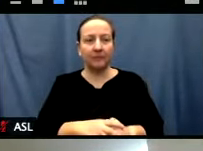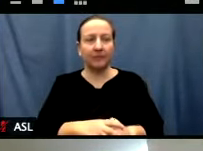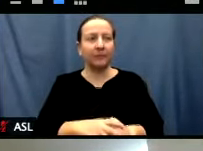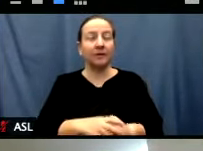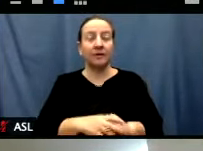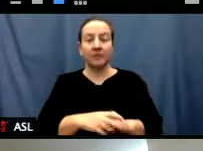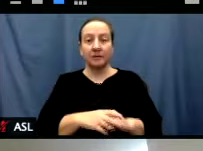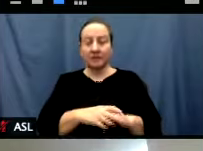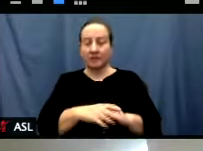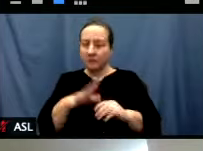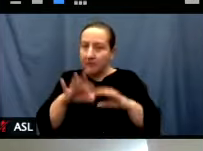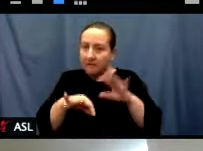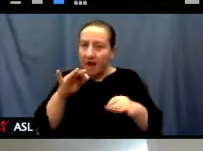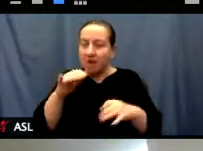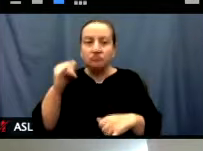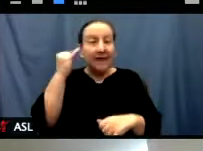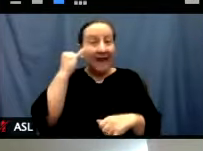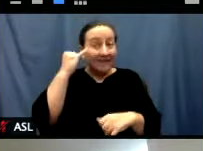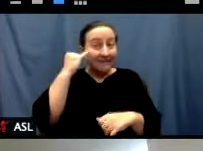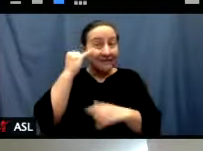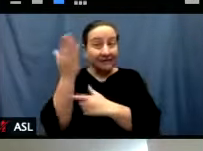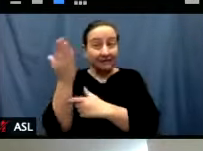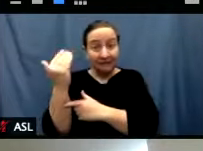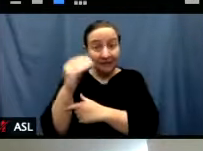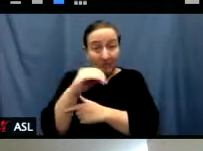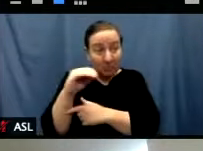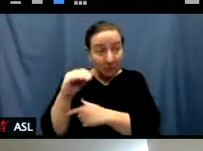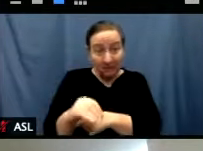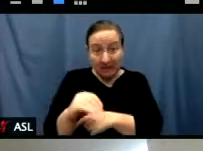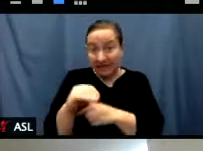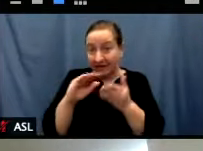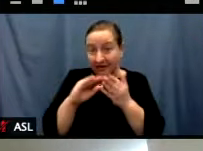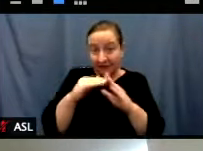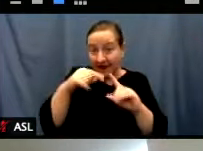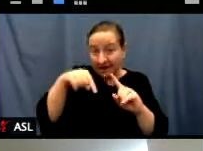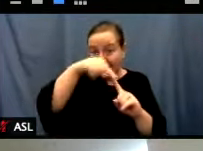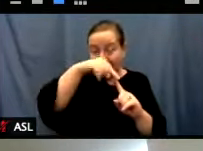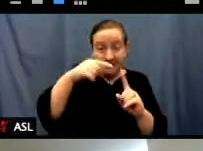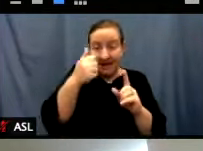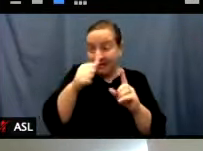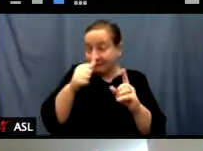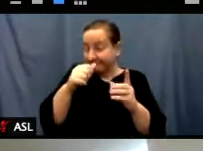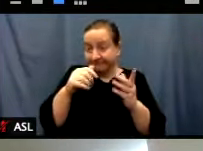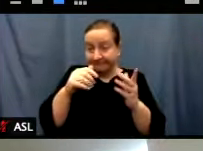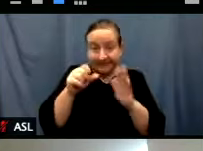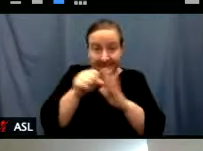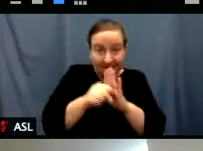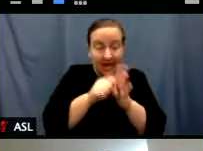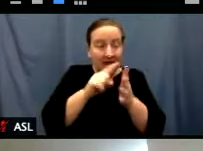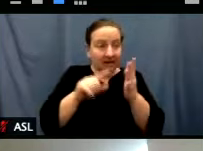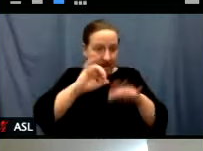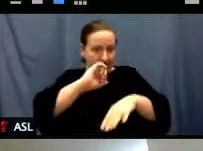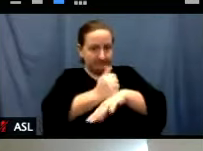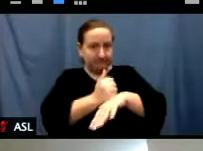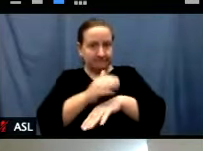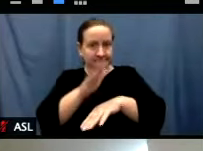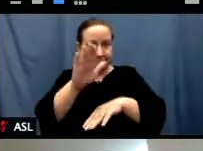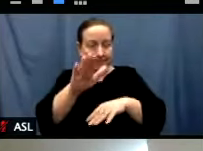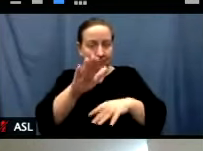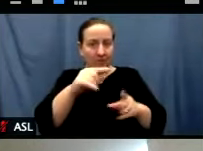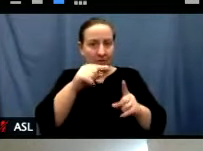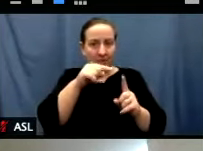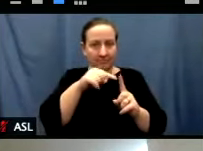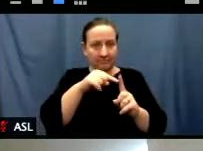Studies show that if just 15% of any community can enable exposure notifications, infections can